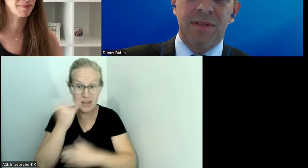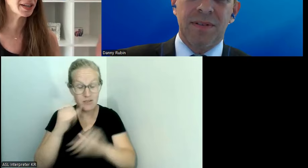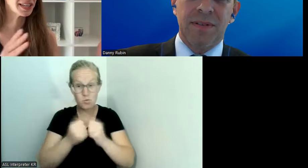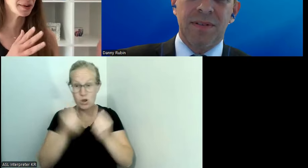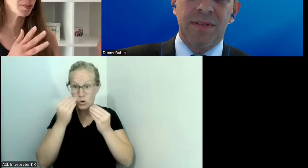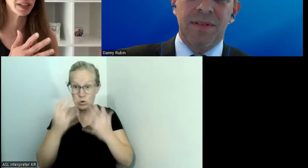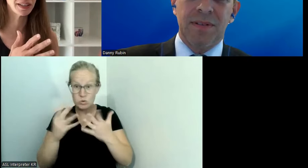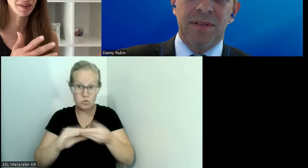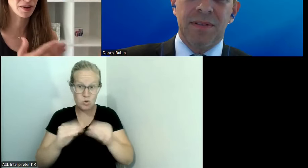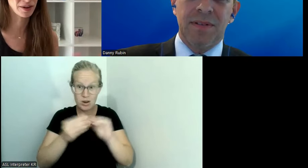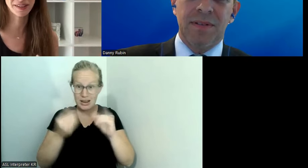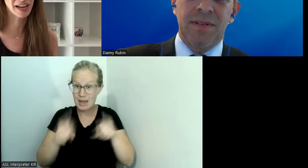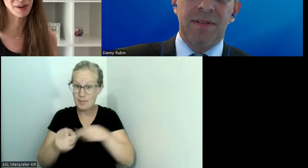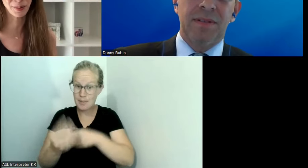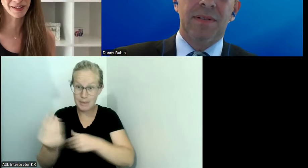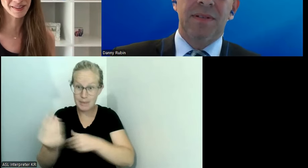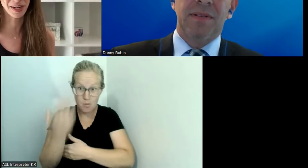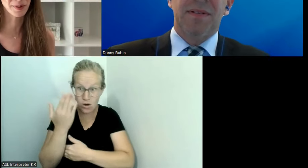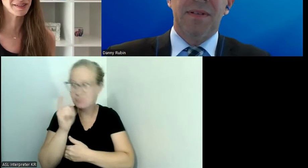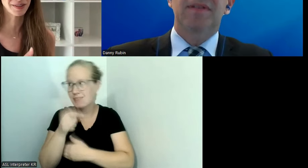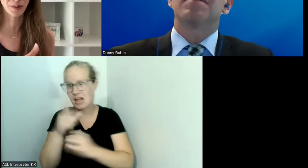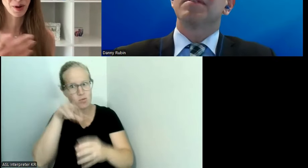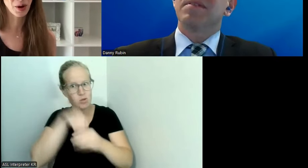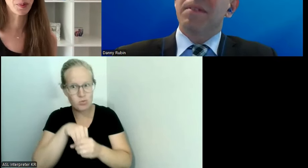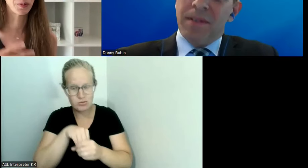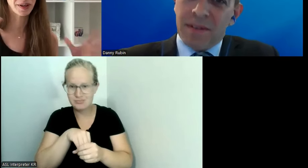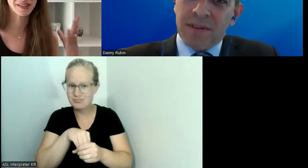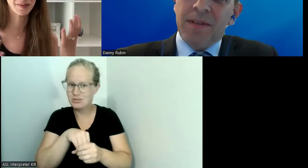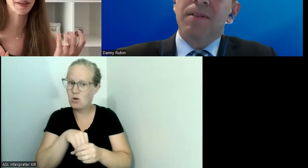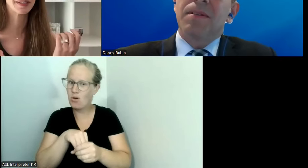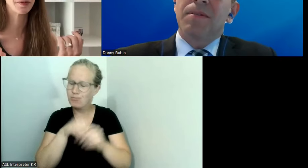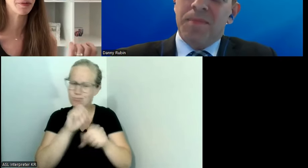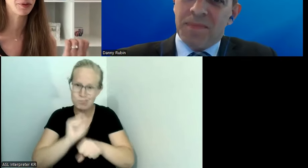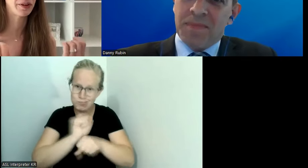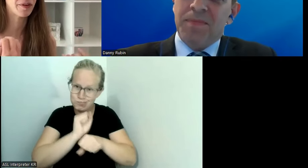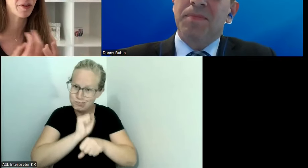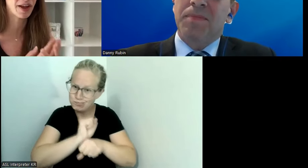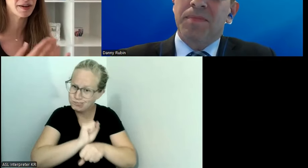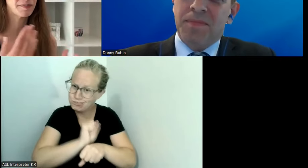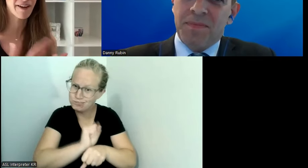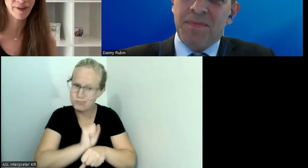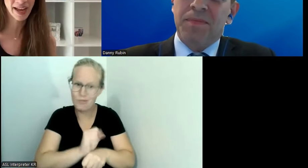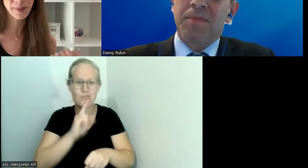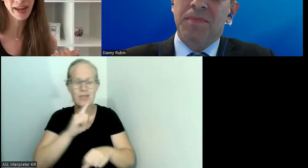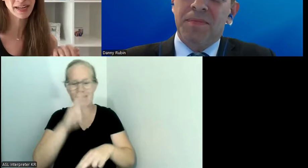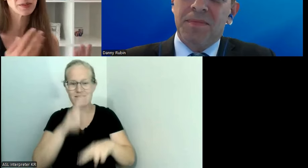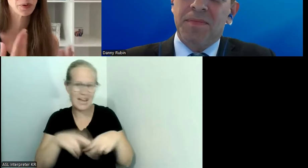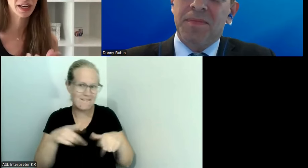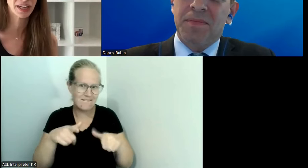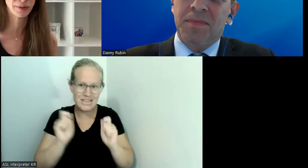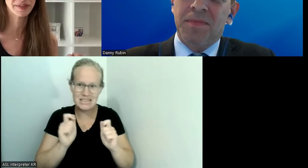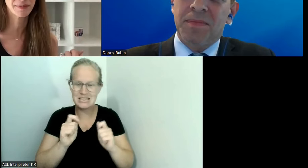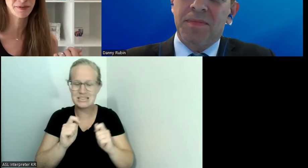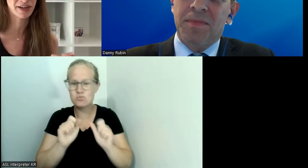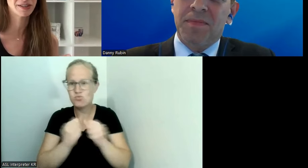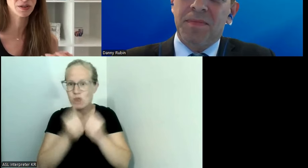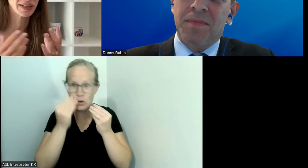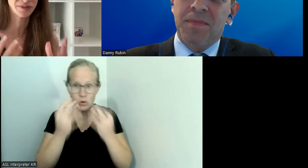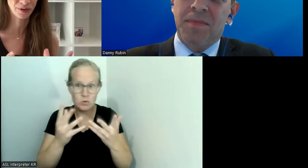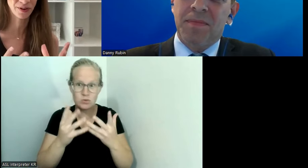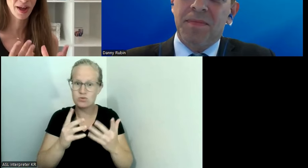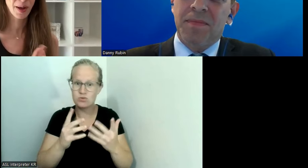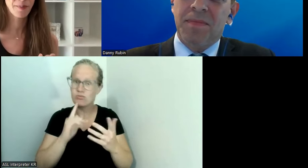Monday morning, Oh, it's gotta go in. It's gotta go in. So we're, it's a, it's a real fun, fast paced, breaking news can be